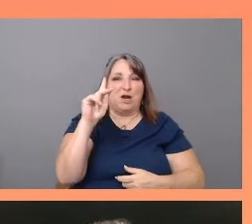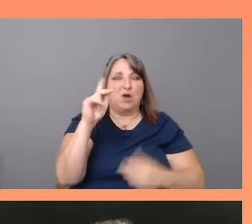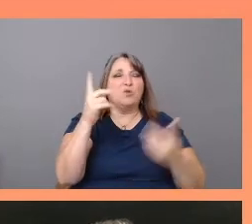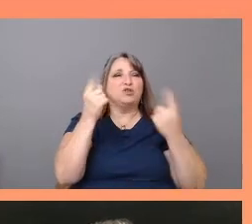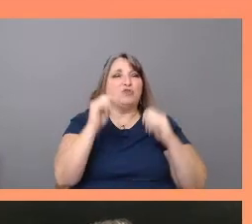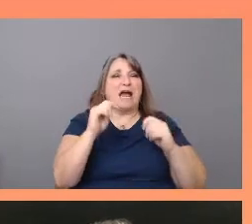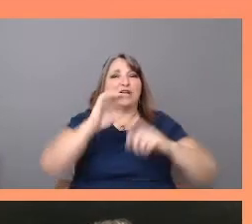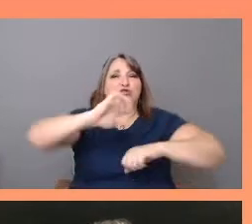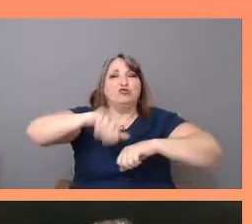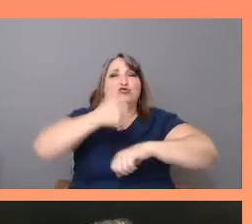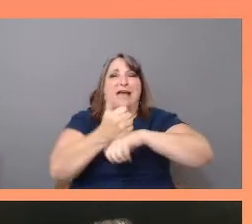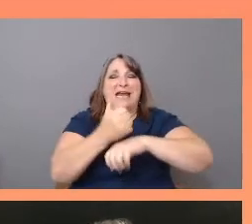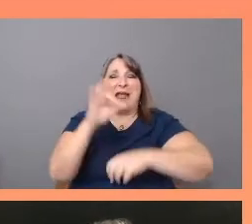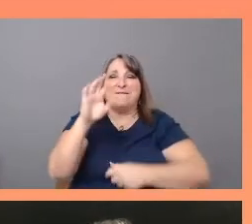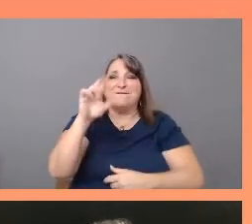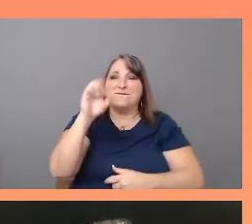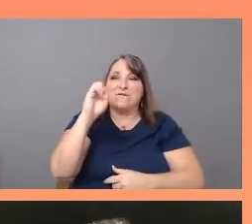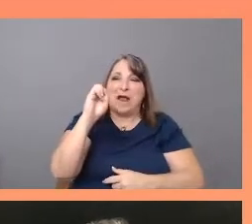is a framework.